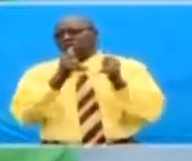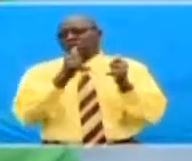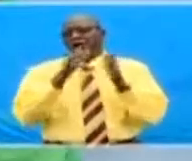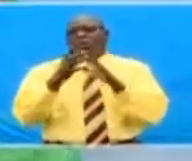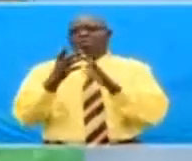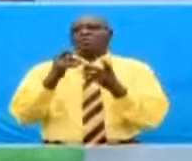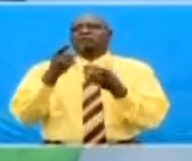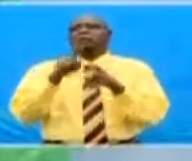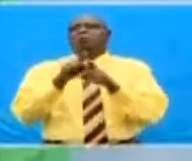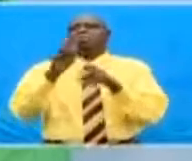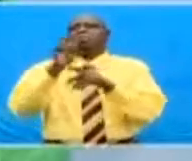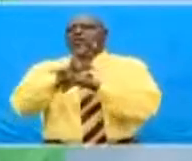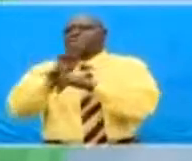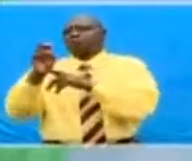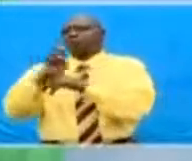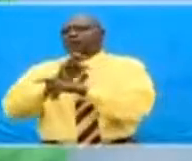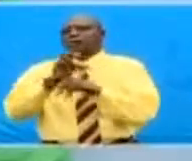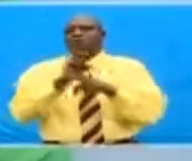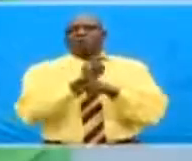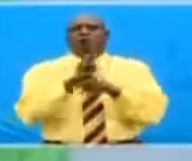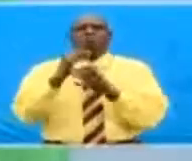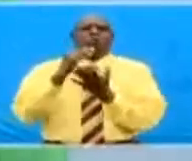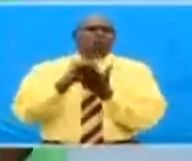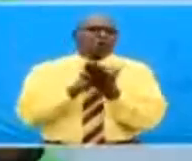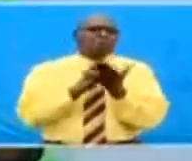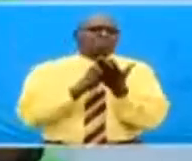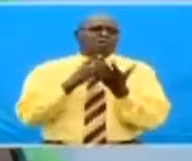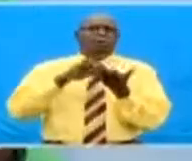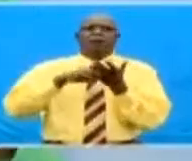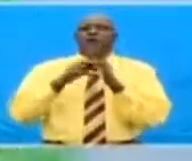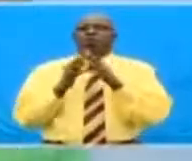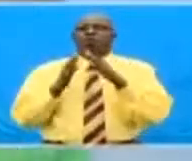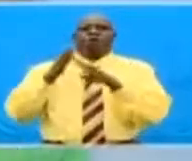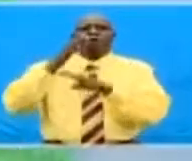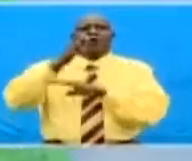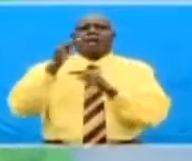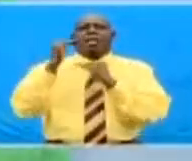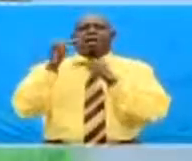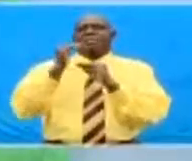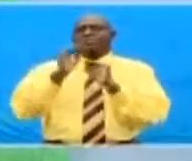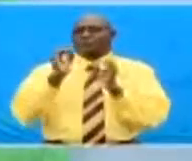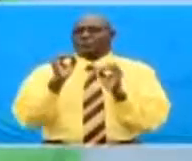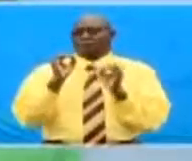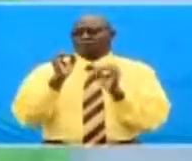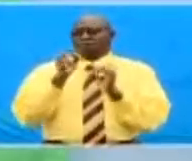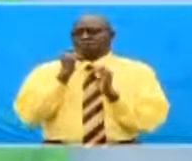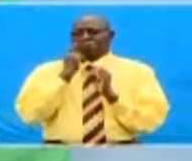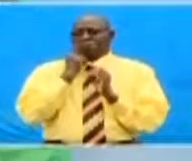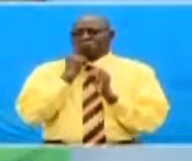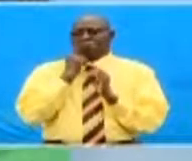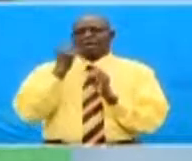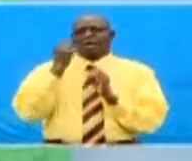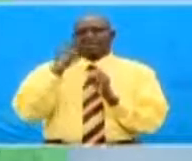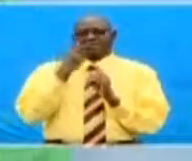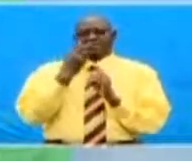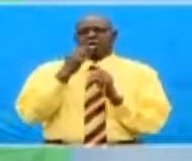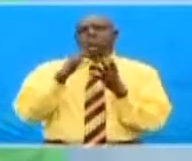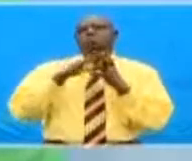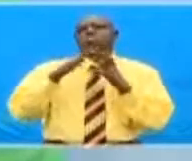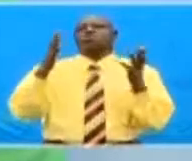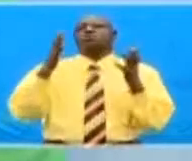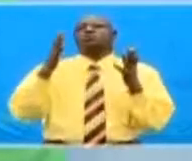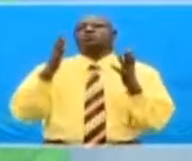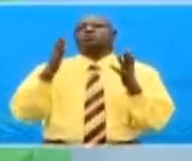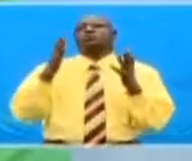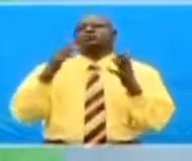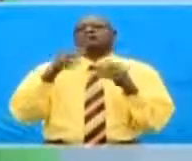monitoring programs to ensure that as we apply, we are not exceeding those limits. So I see that most of the countries where we have worked, I've worked in many countries in